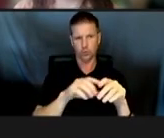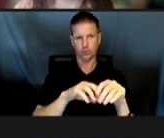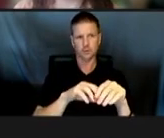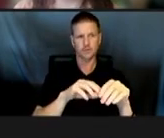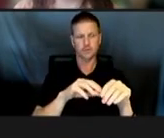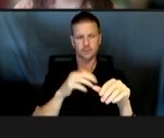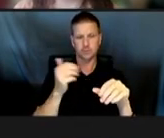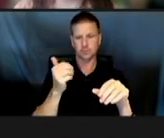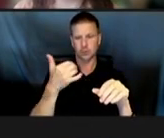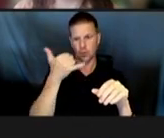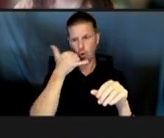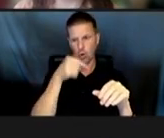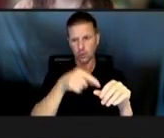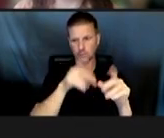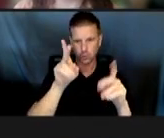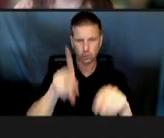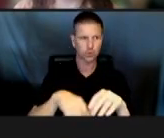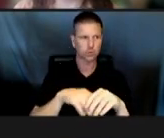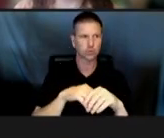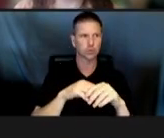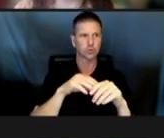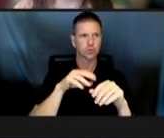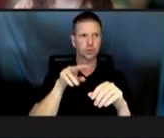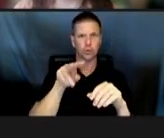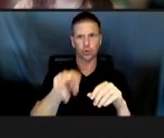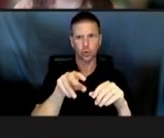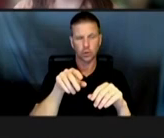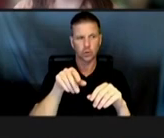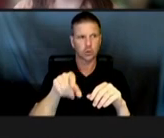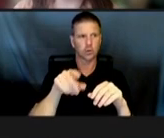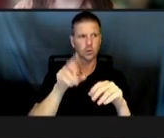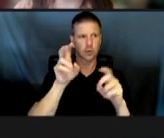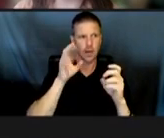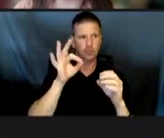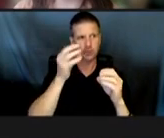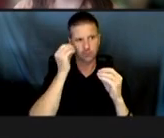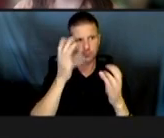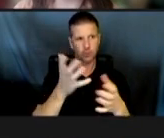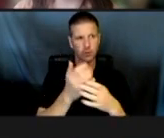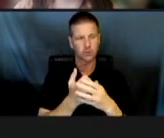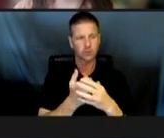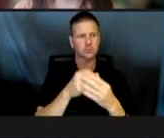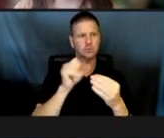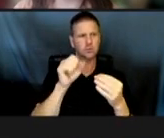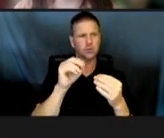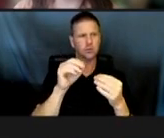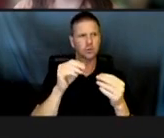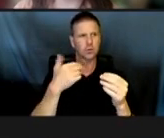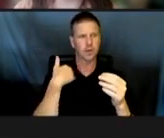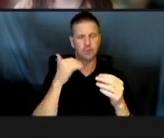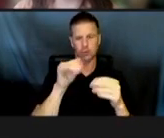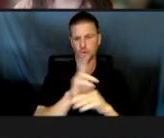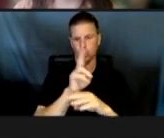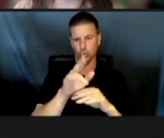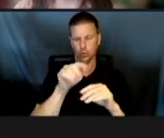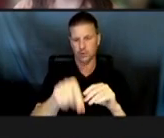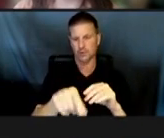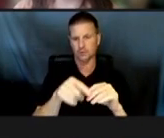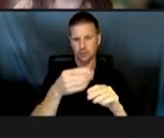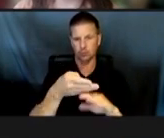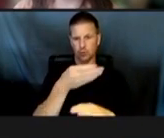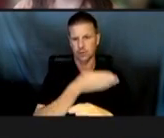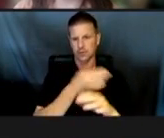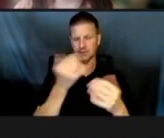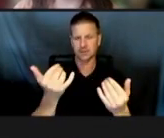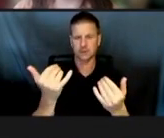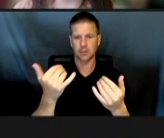this person, look up this item of information. So having that, just using these pre-existing technologies